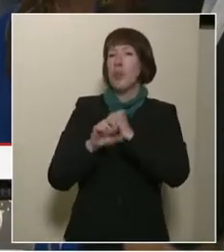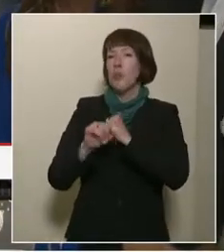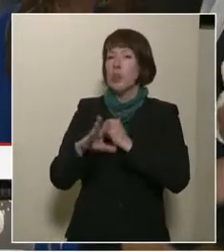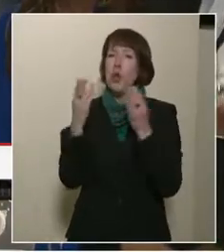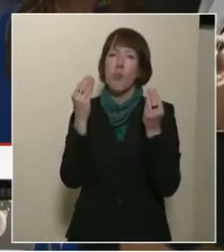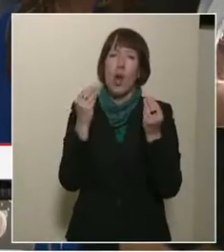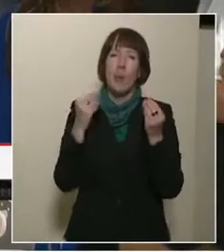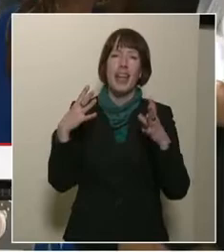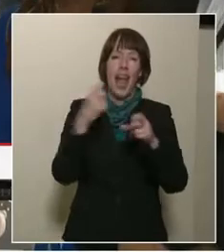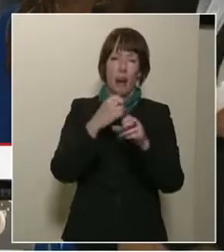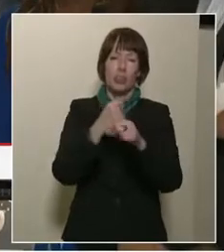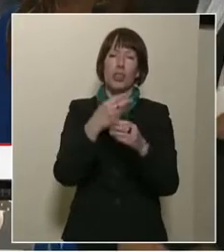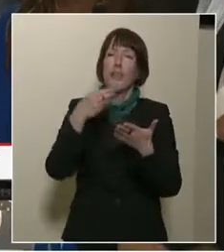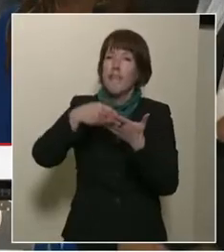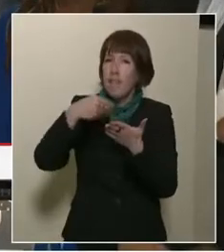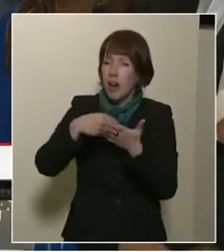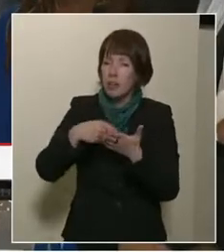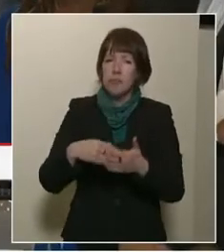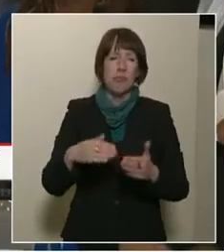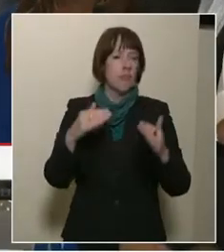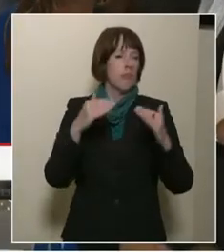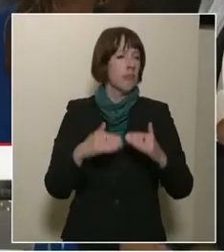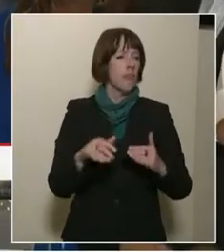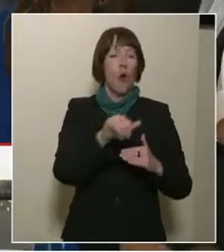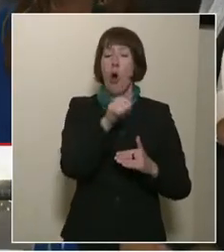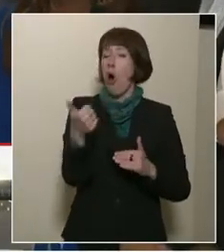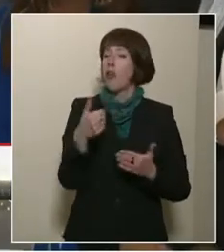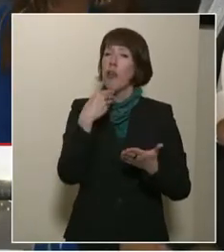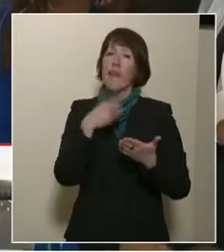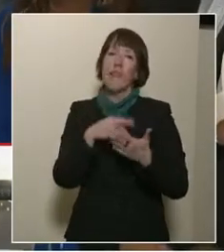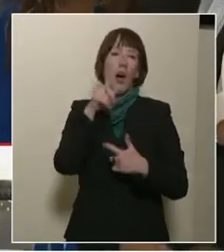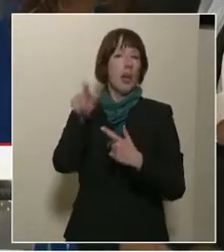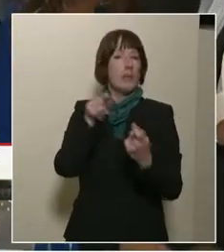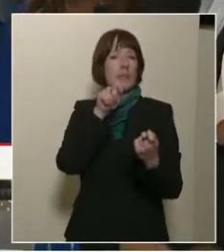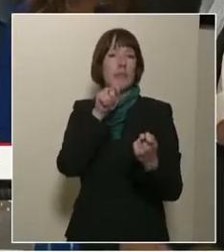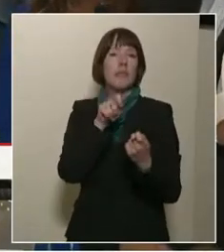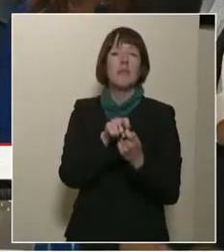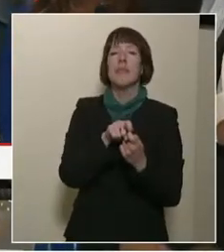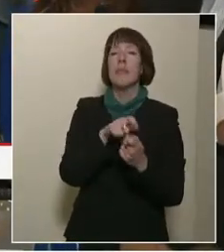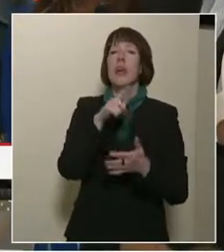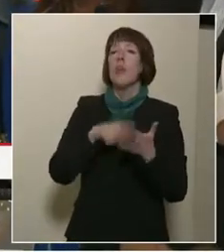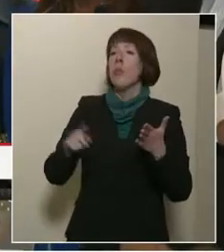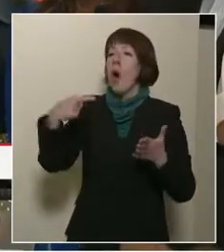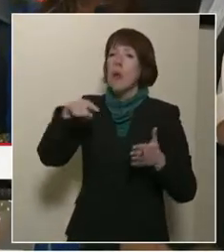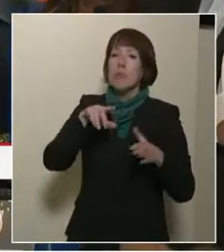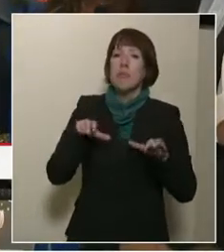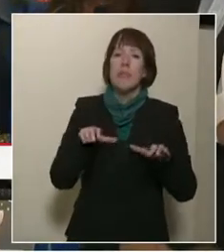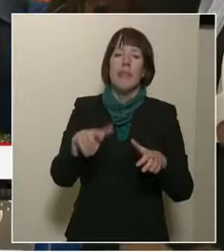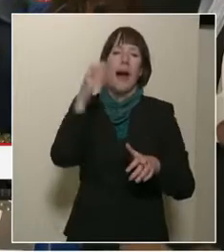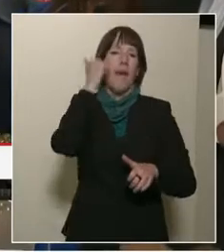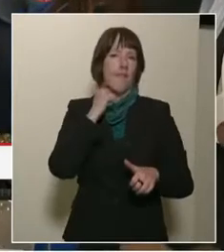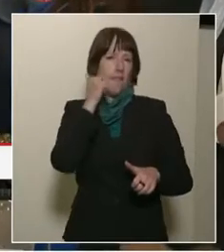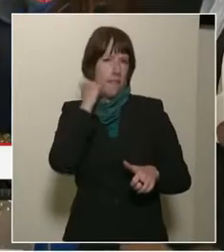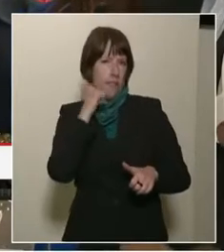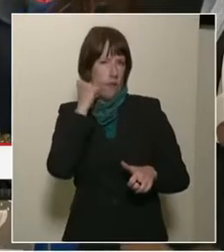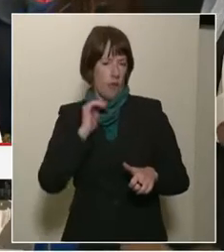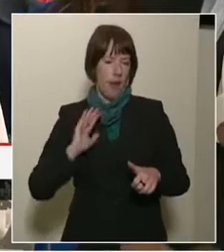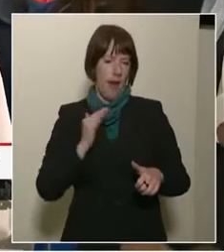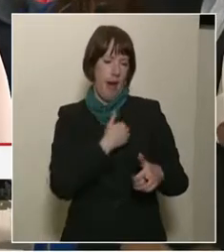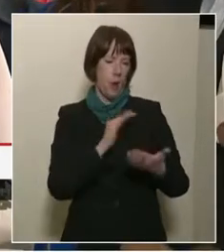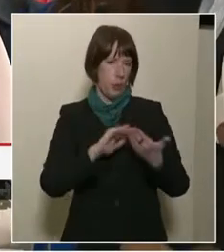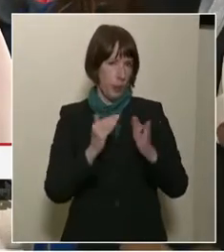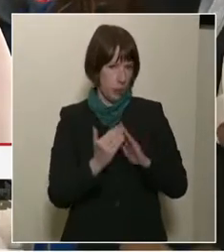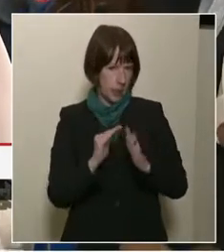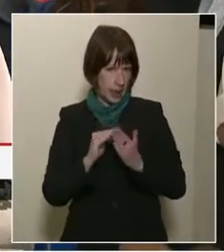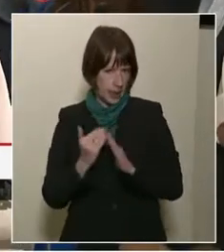Fund. And funds that are specific to what you are doing each and every day in our